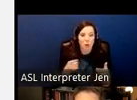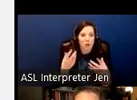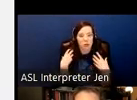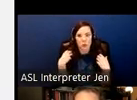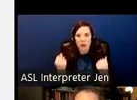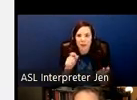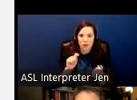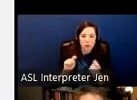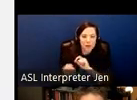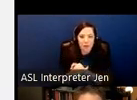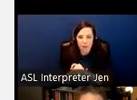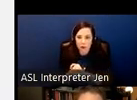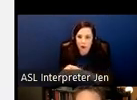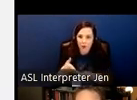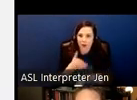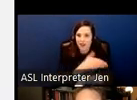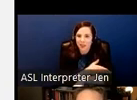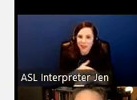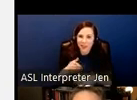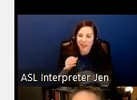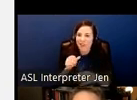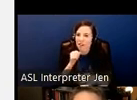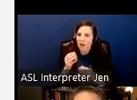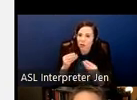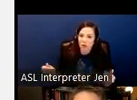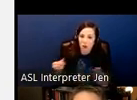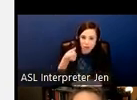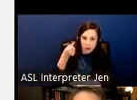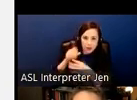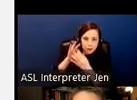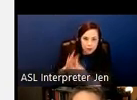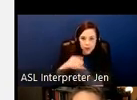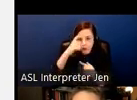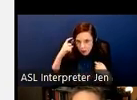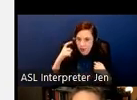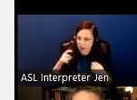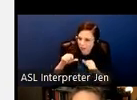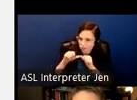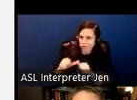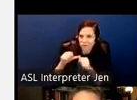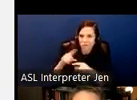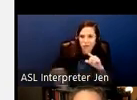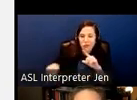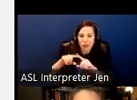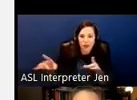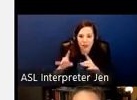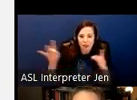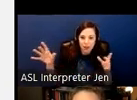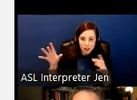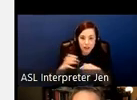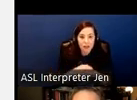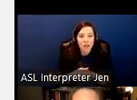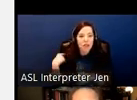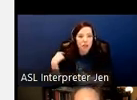trauma that fuels cycles of violence and abuse. And we work with people who are at risk of or have caused a history of causing harm